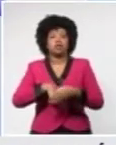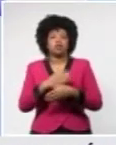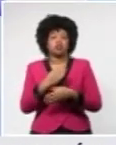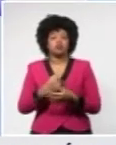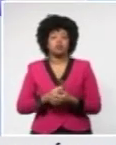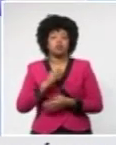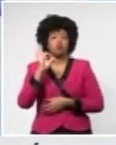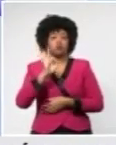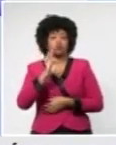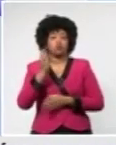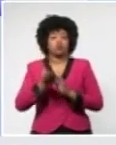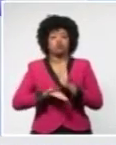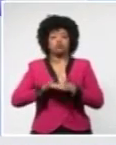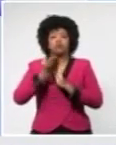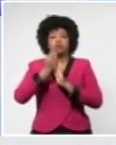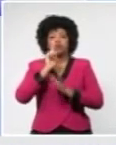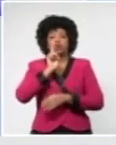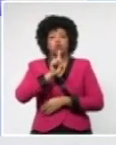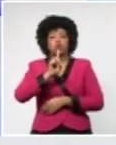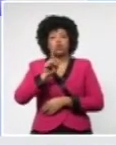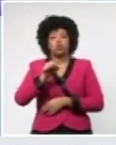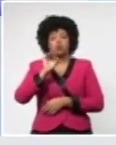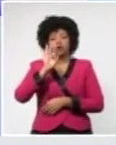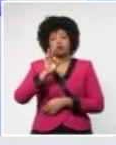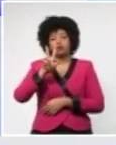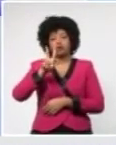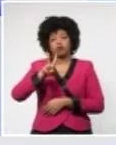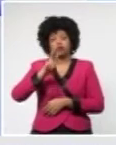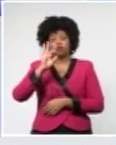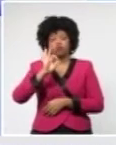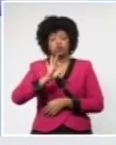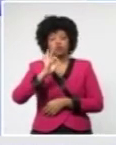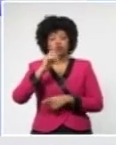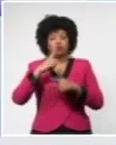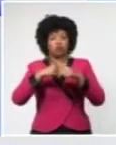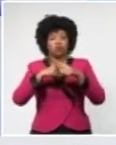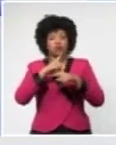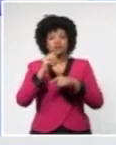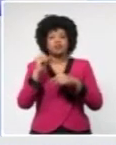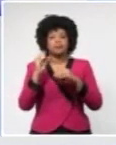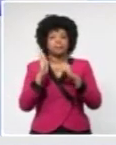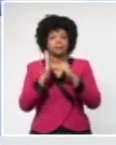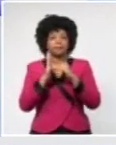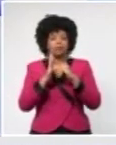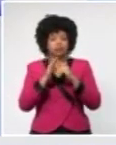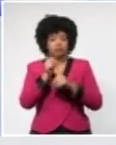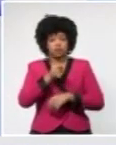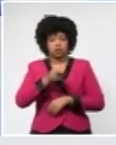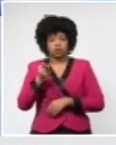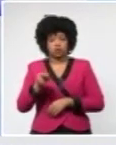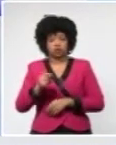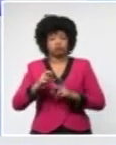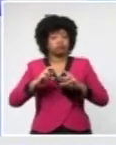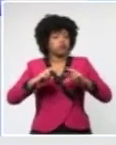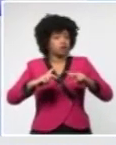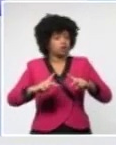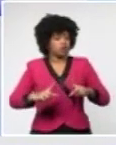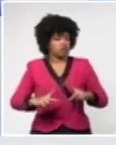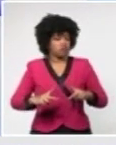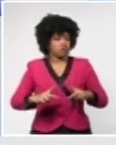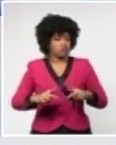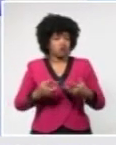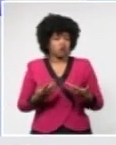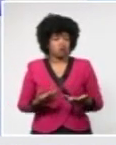13 provinces and the Isle of Youth special municipality continue without confirming